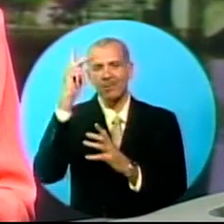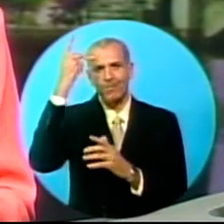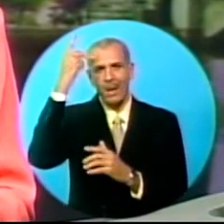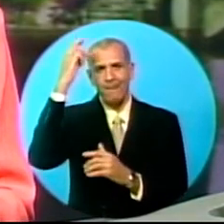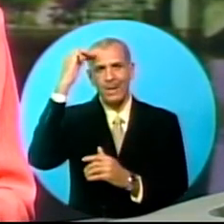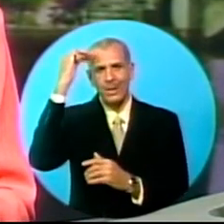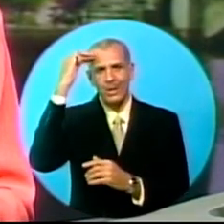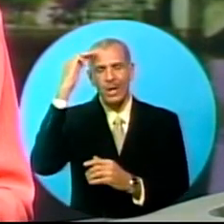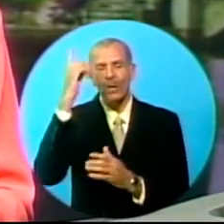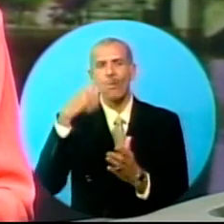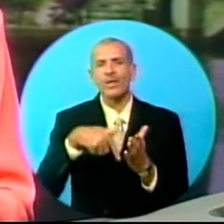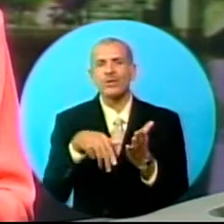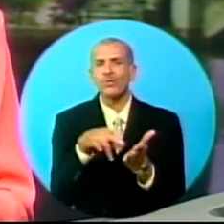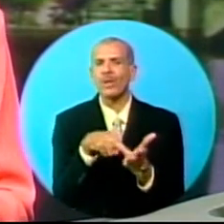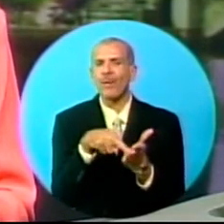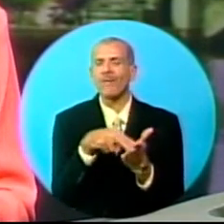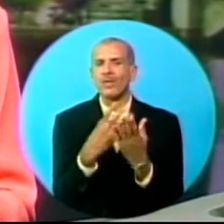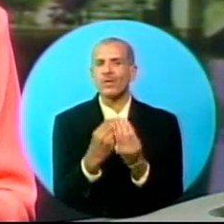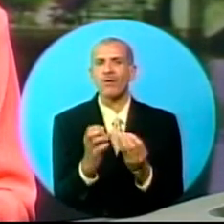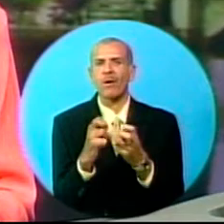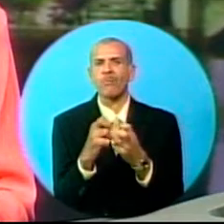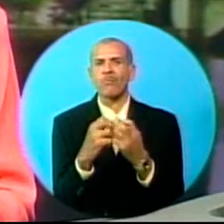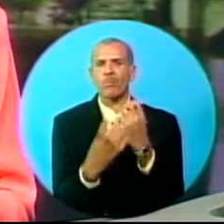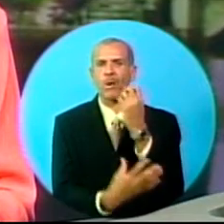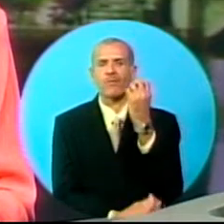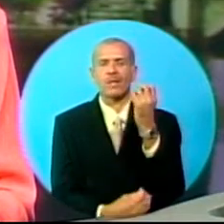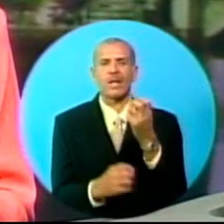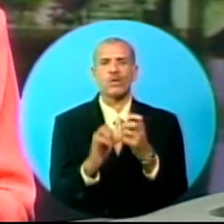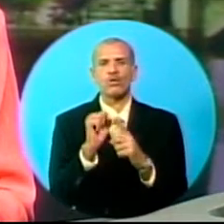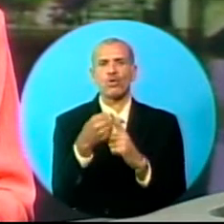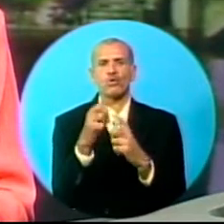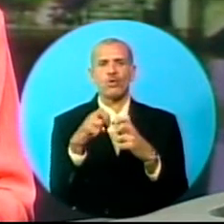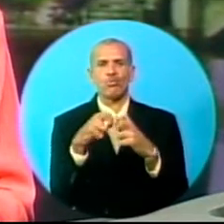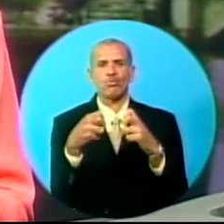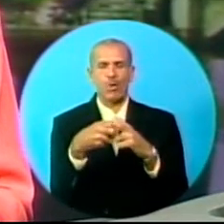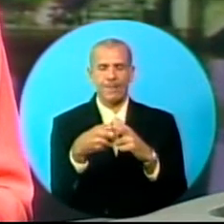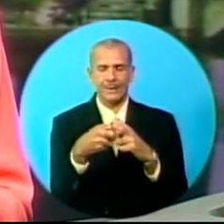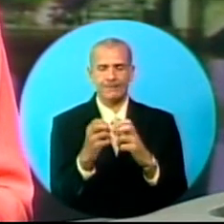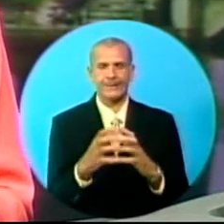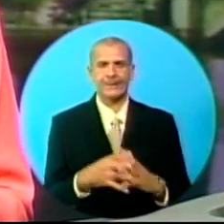on what's needed to solve poverty and other social problems. Stay with us.